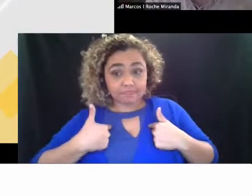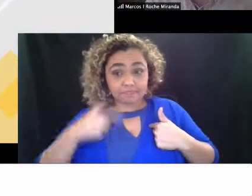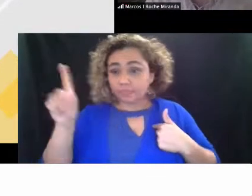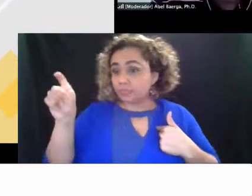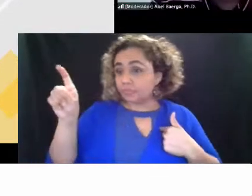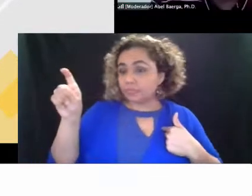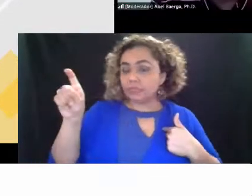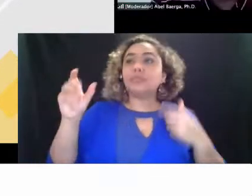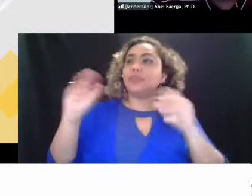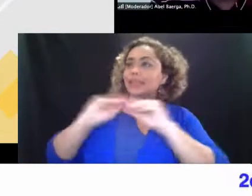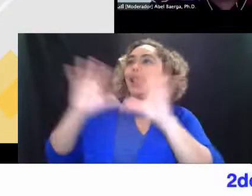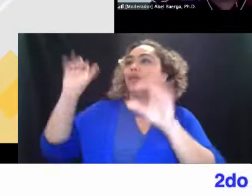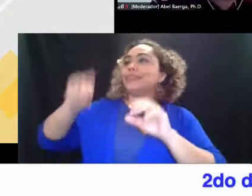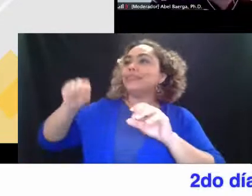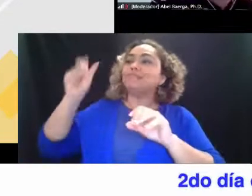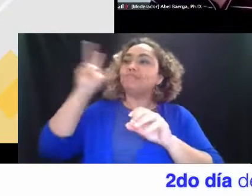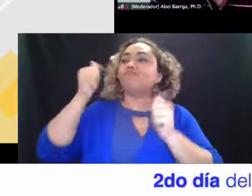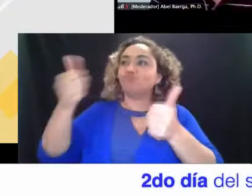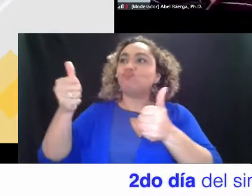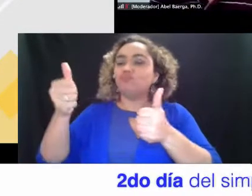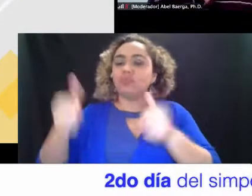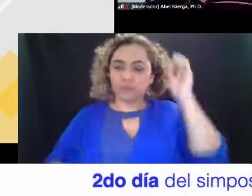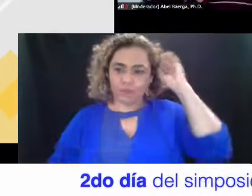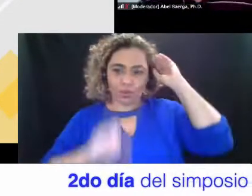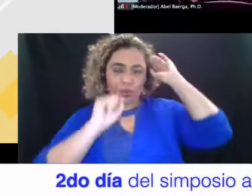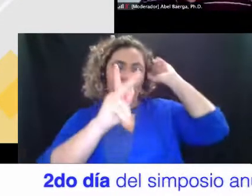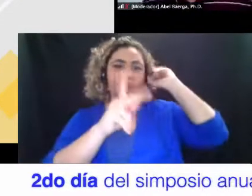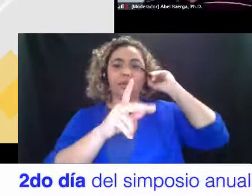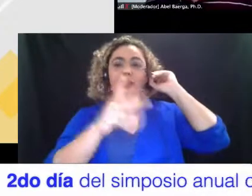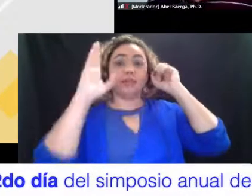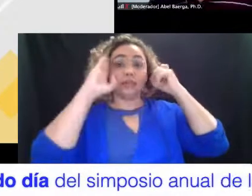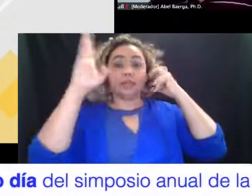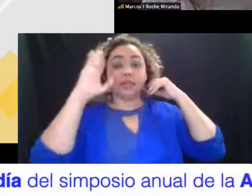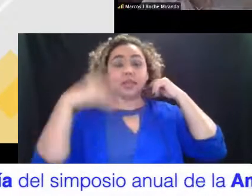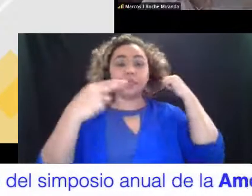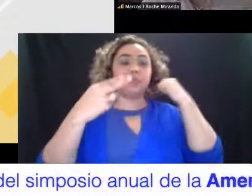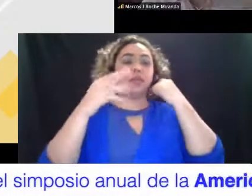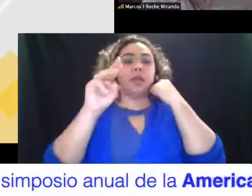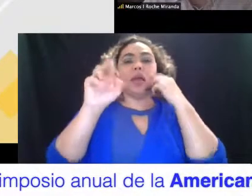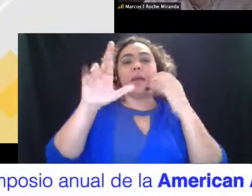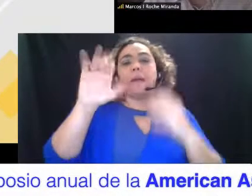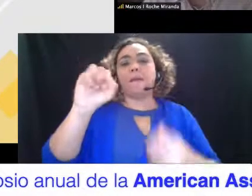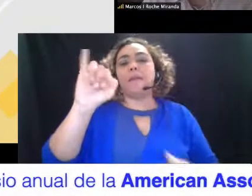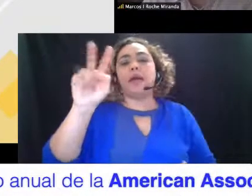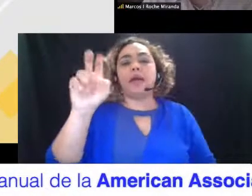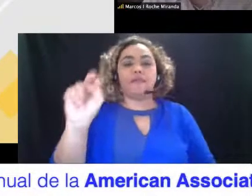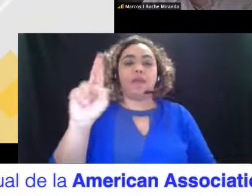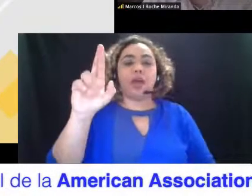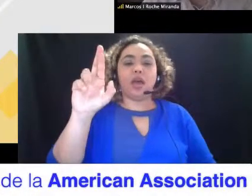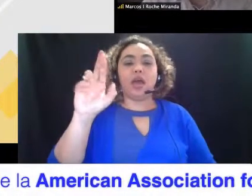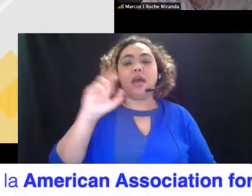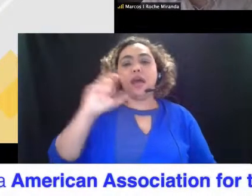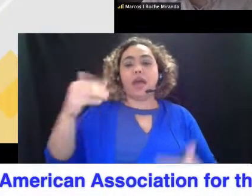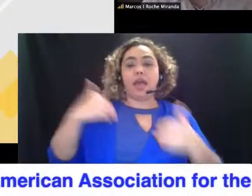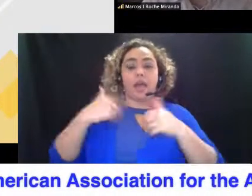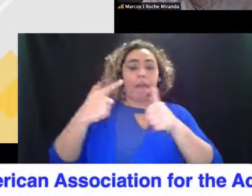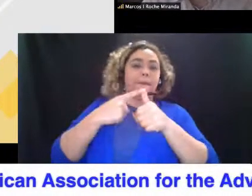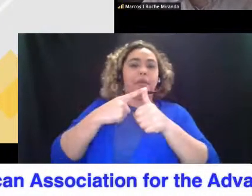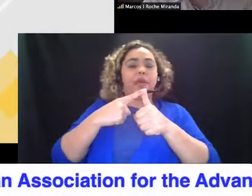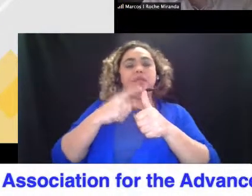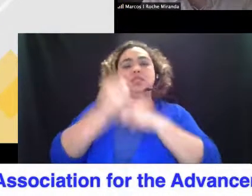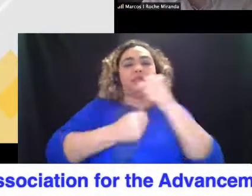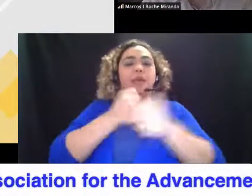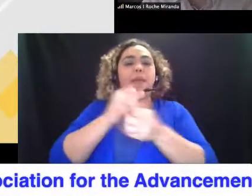Loud and clear. Sí, te escuchas bien. Okay. Hello, my name is Marcos Ivan Roche Miranda, and I am a first-year medical student at